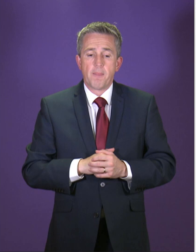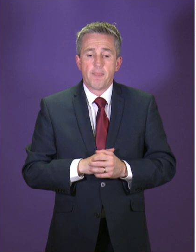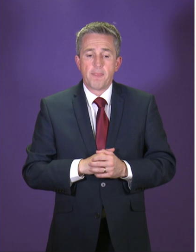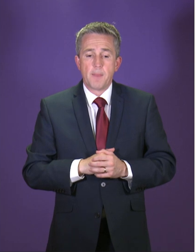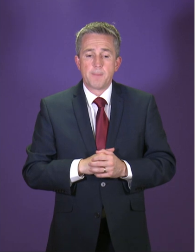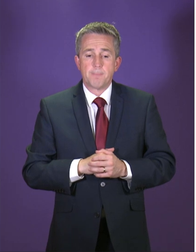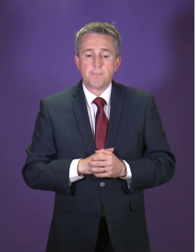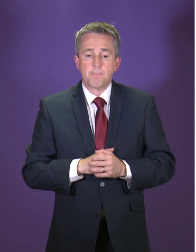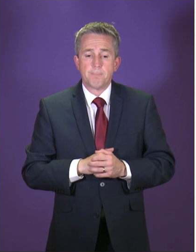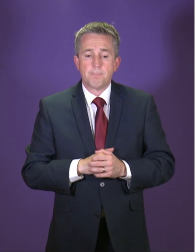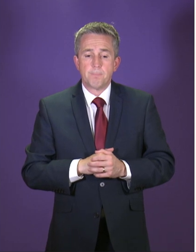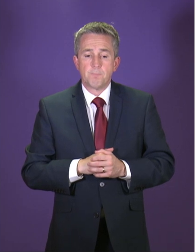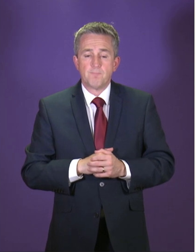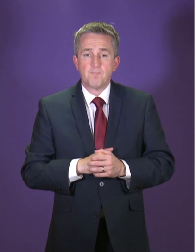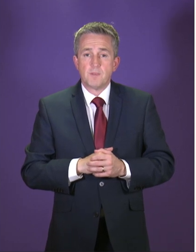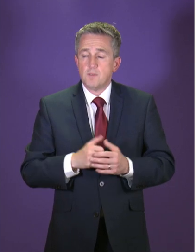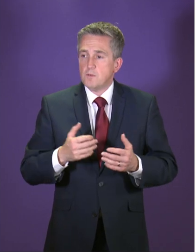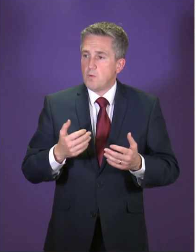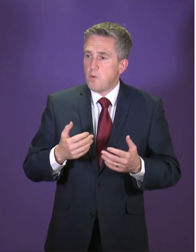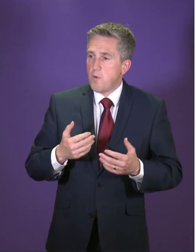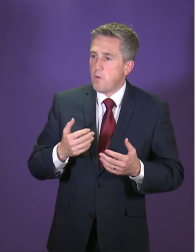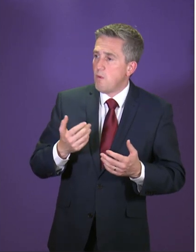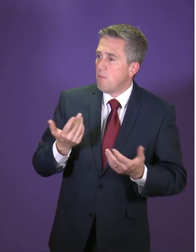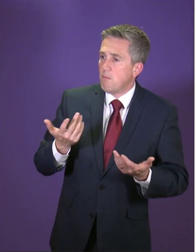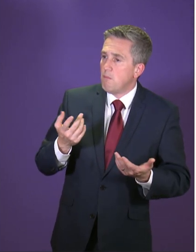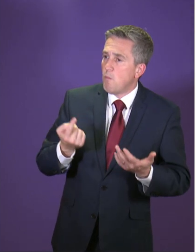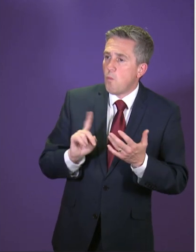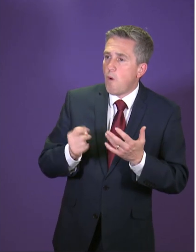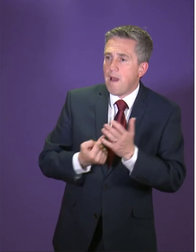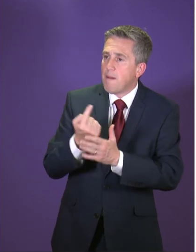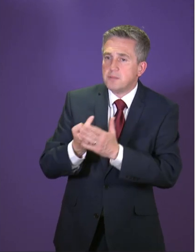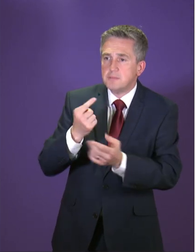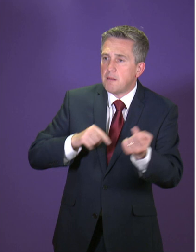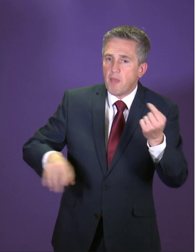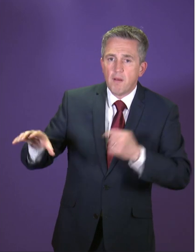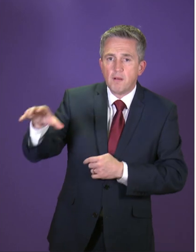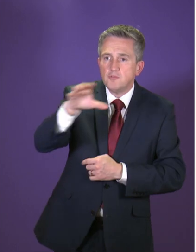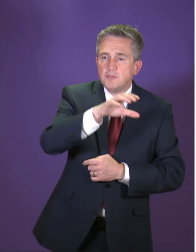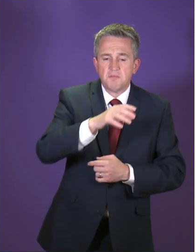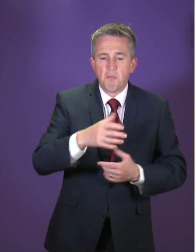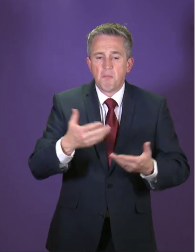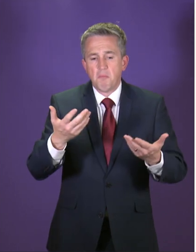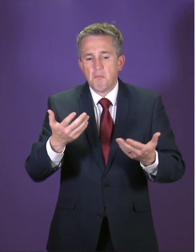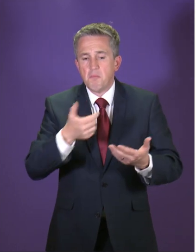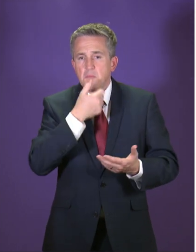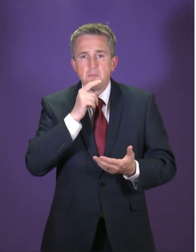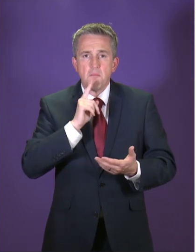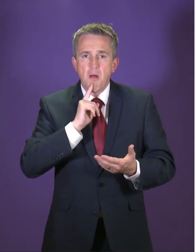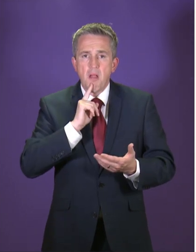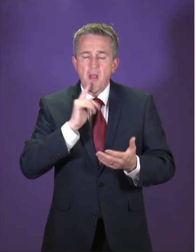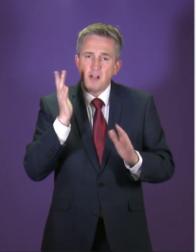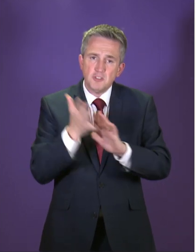in the other non-Commonwealth countries can be averted. People are pulling down